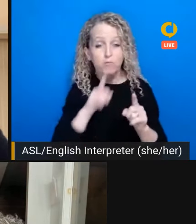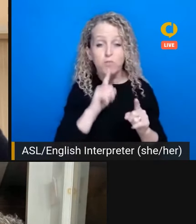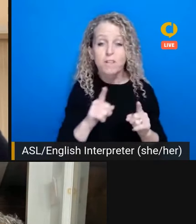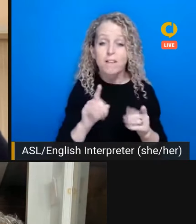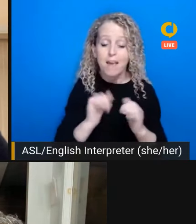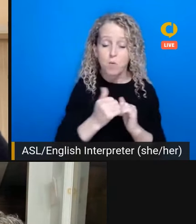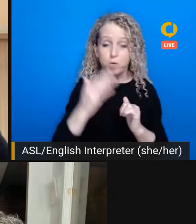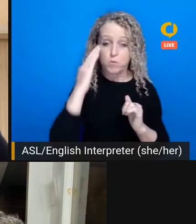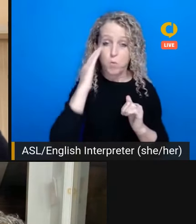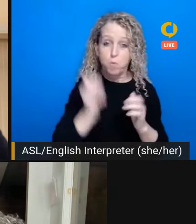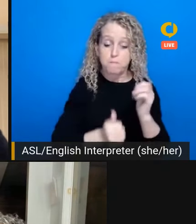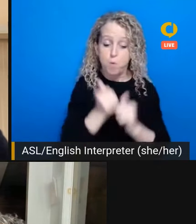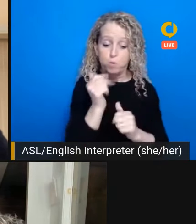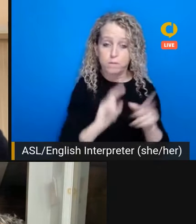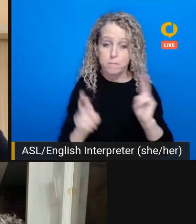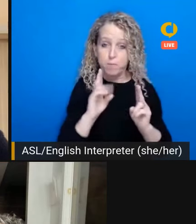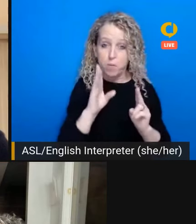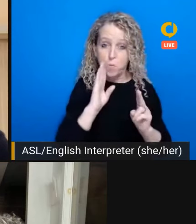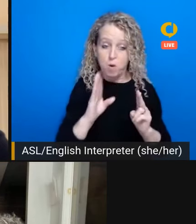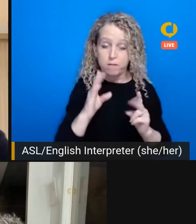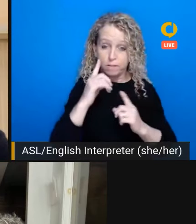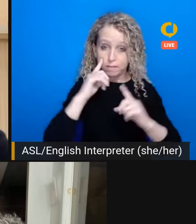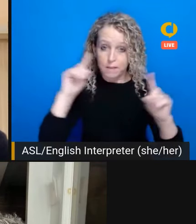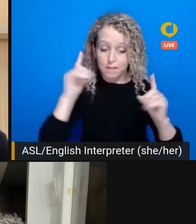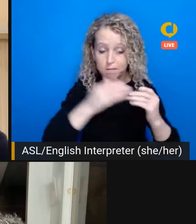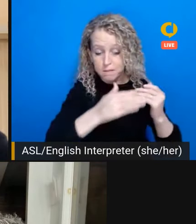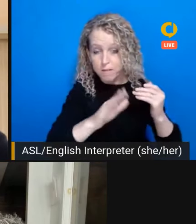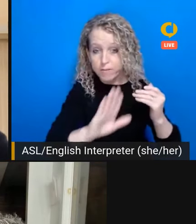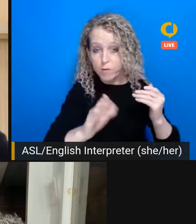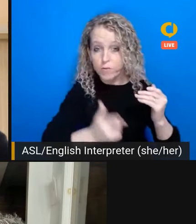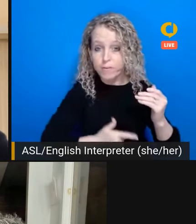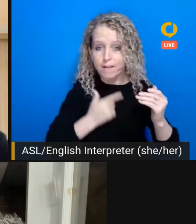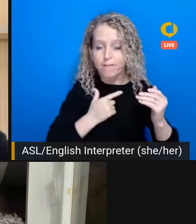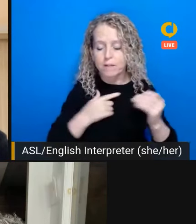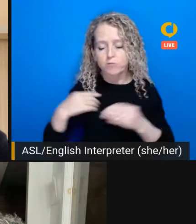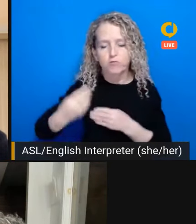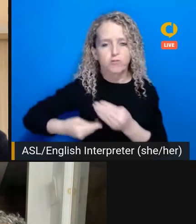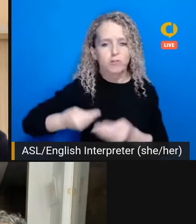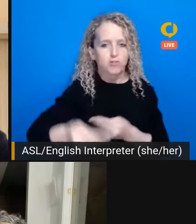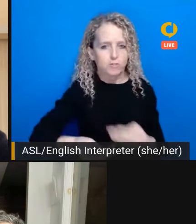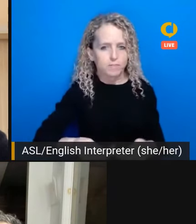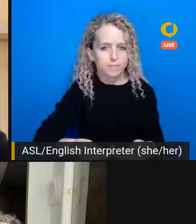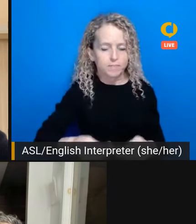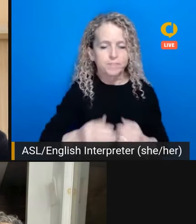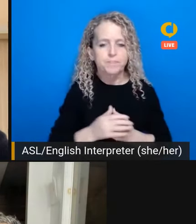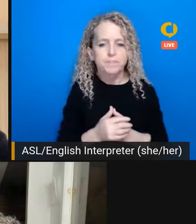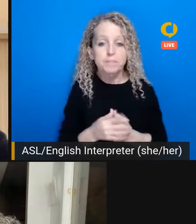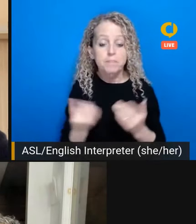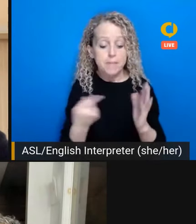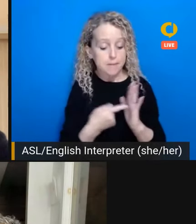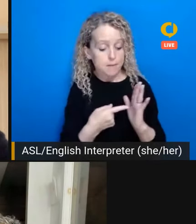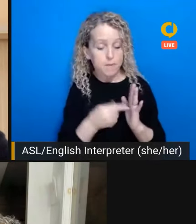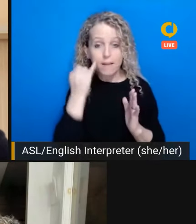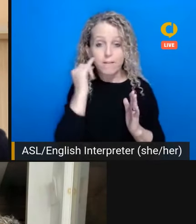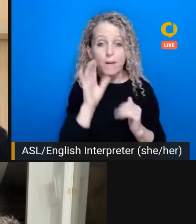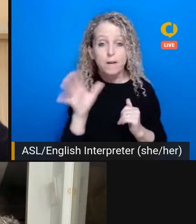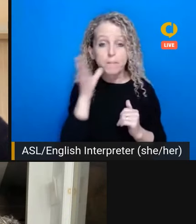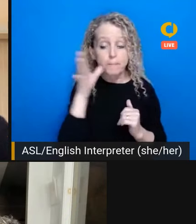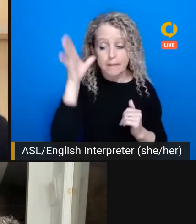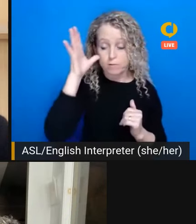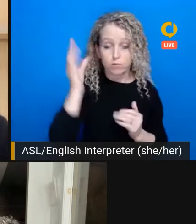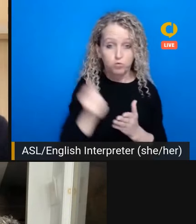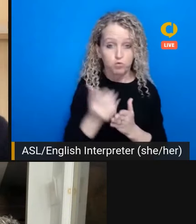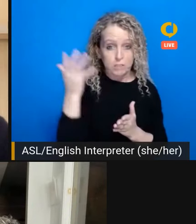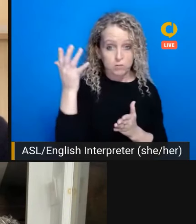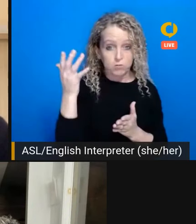of our success in life. And it's because if you think about it, if your parents are rich and you're interested in computers, A,